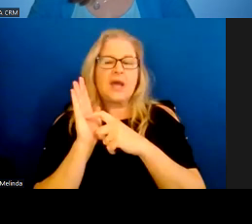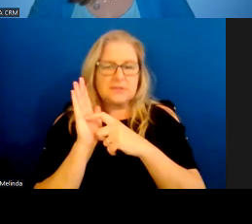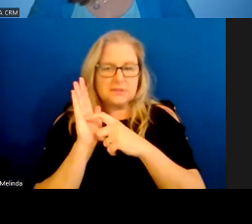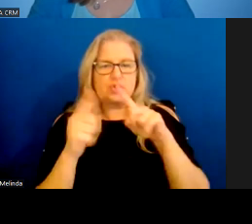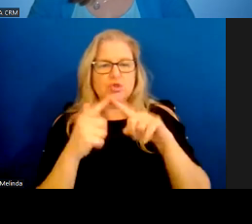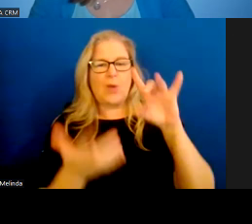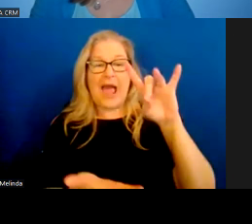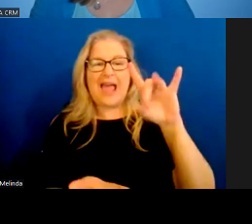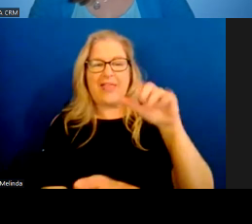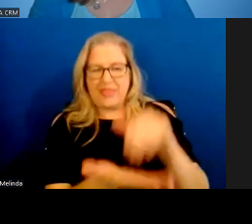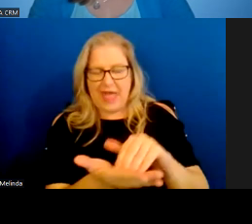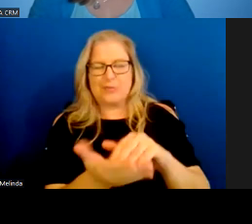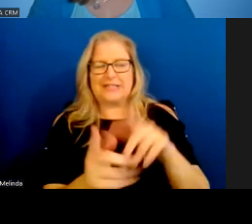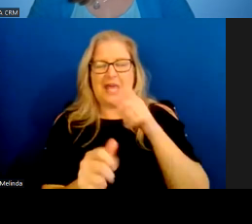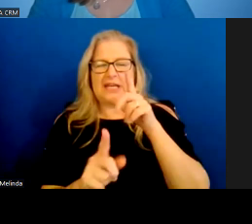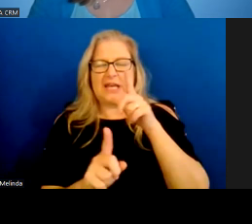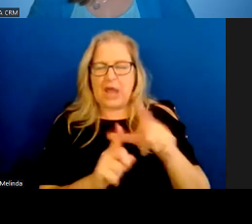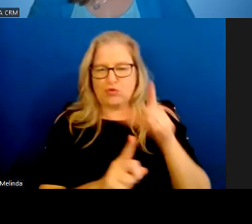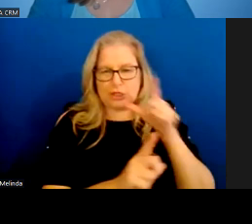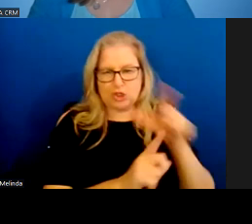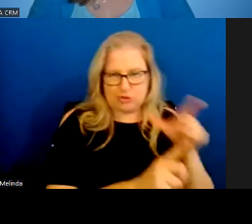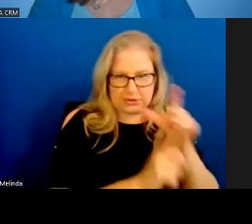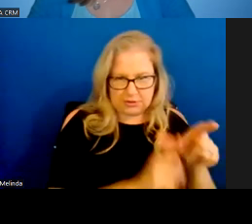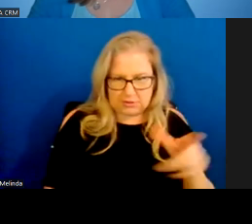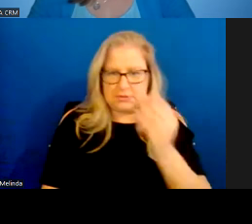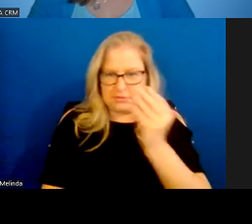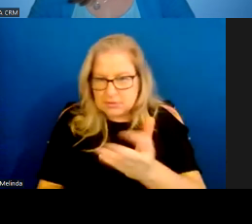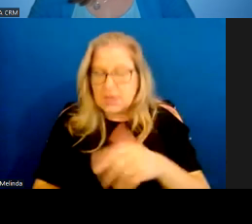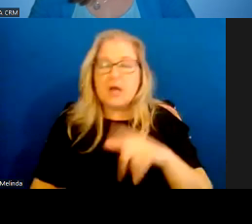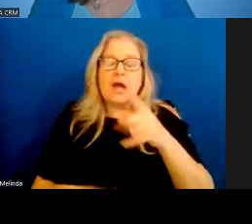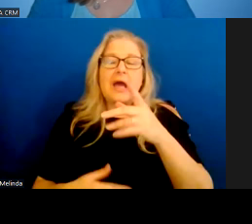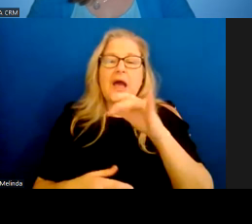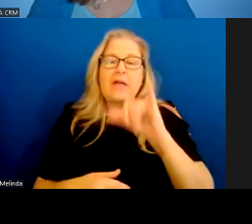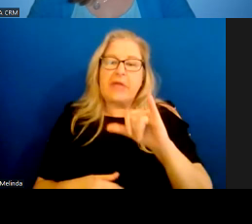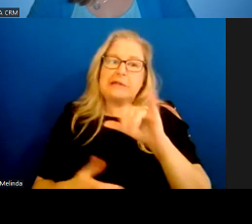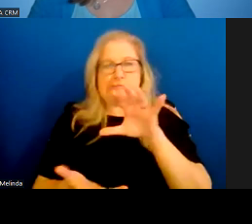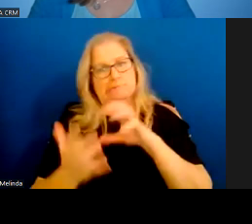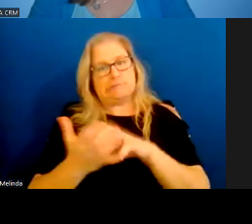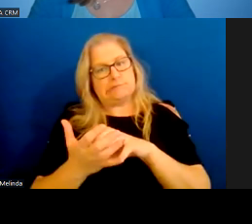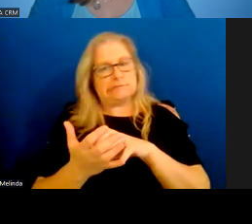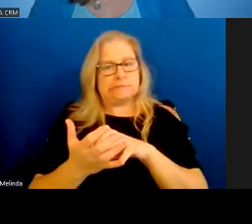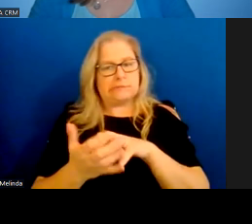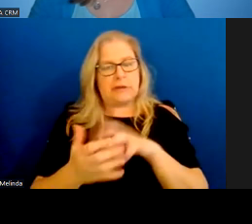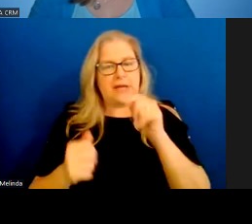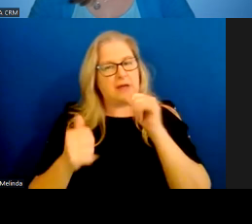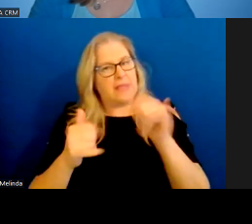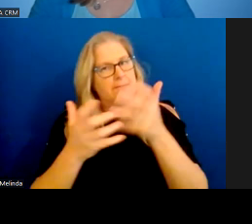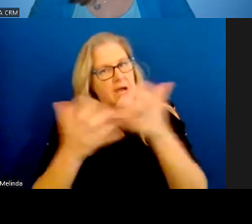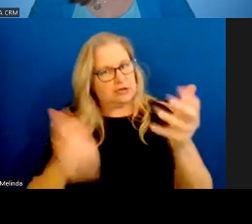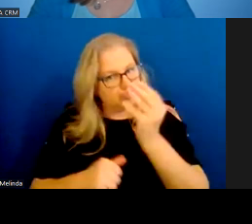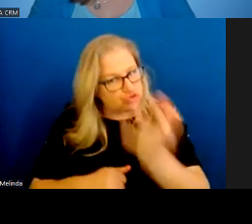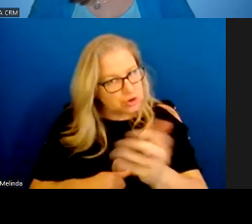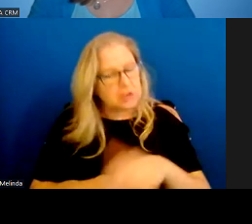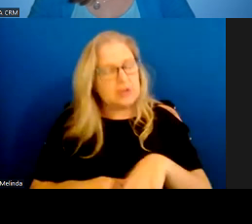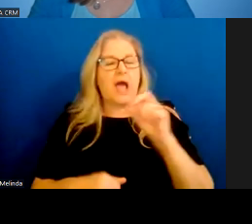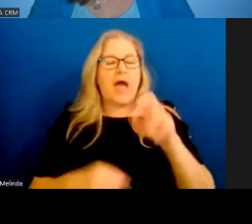8,000 characters. So it's some, but it's not huge. So just please be aware. And the